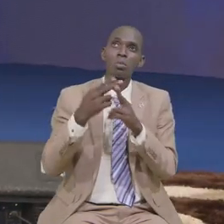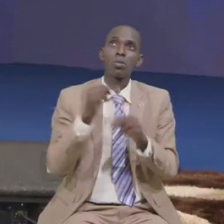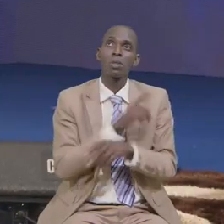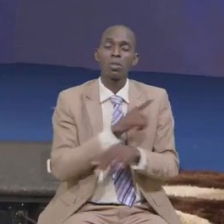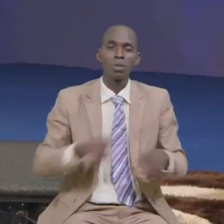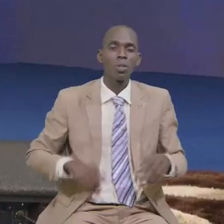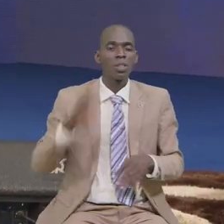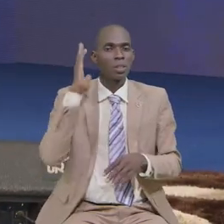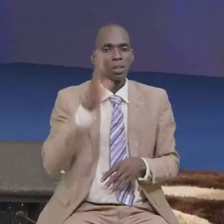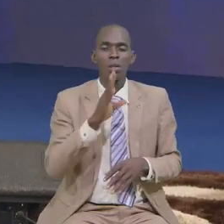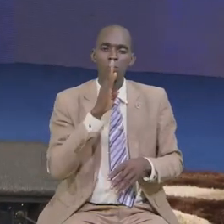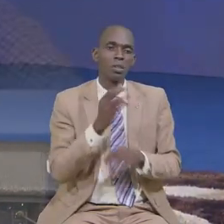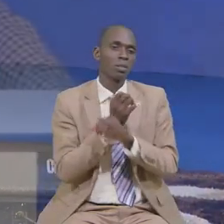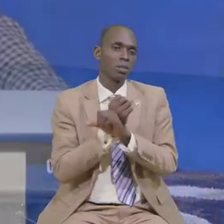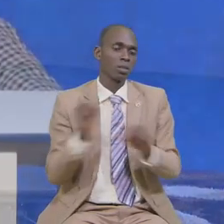saved.